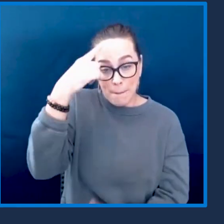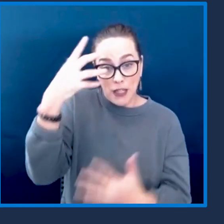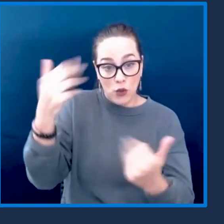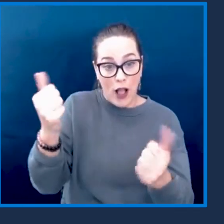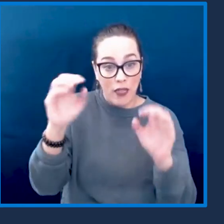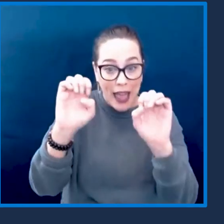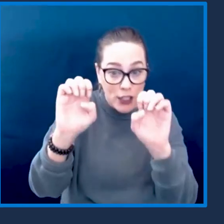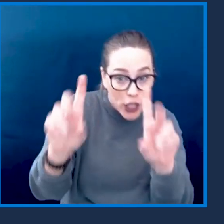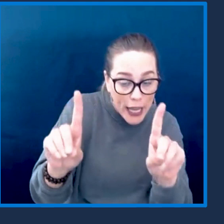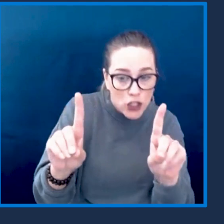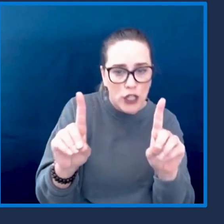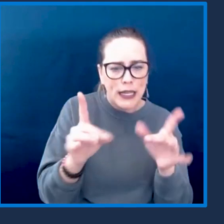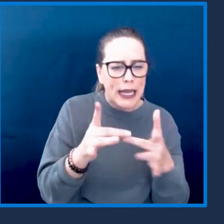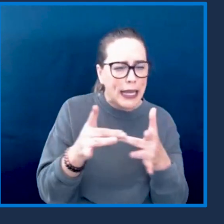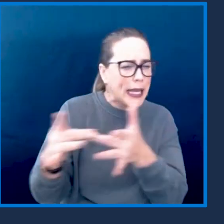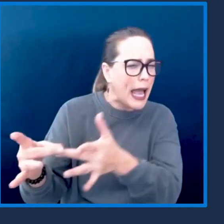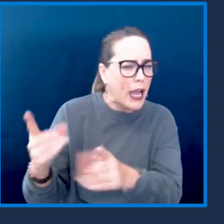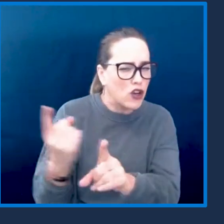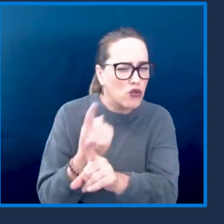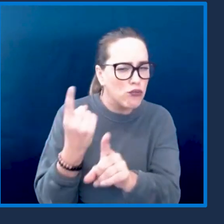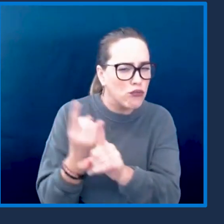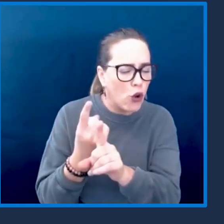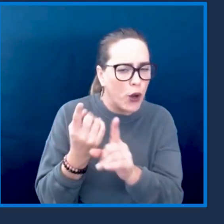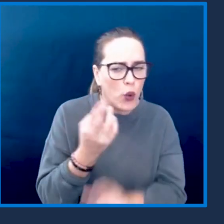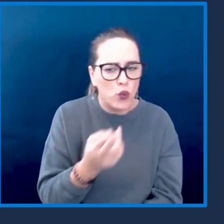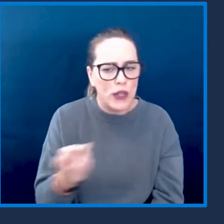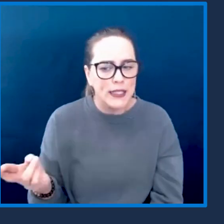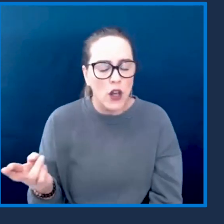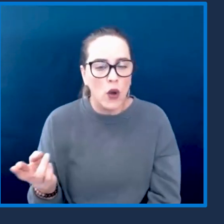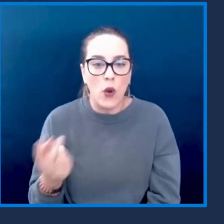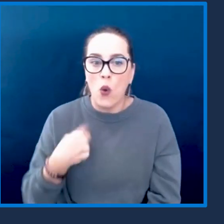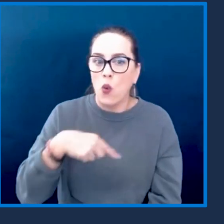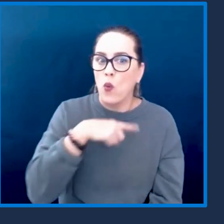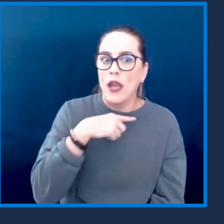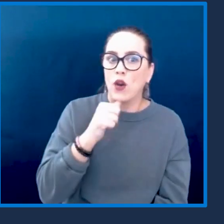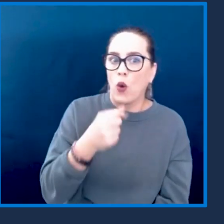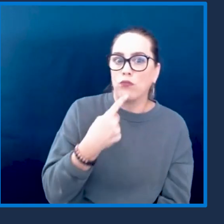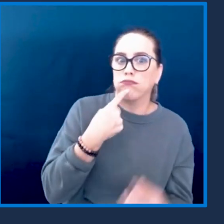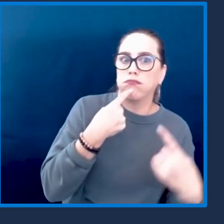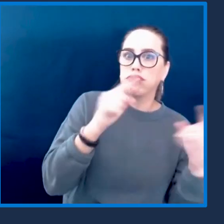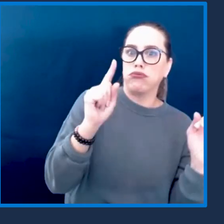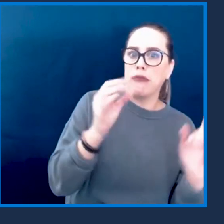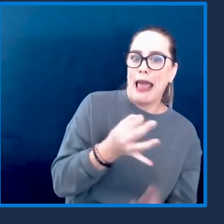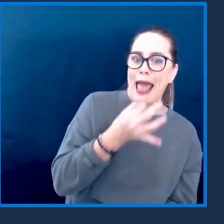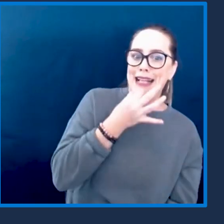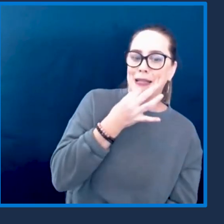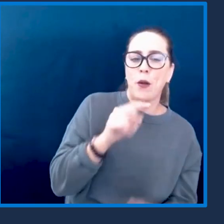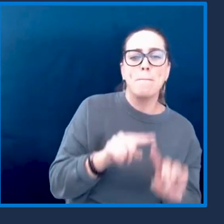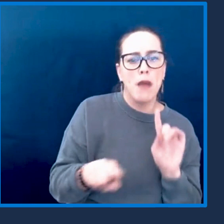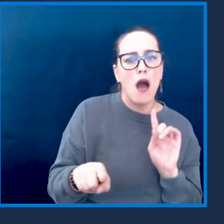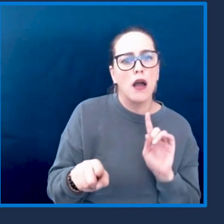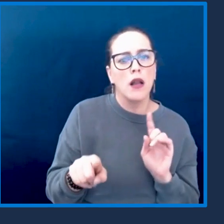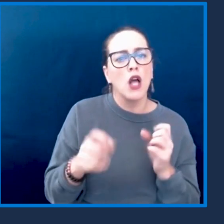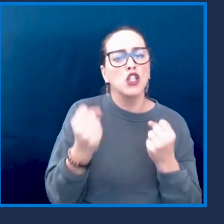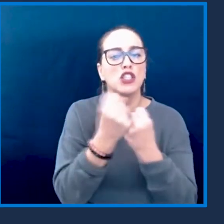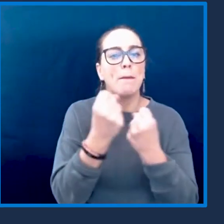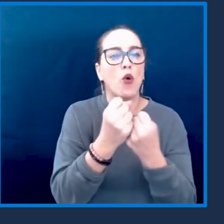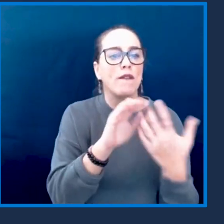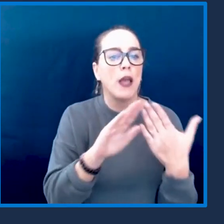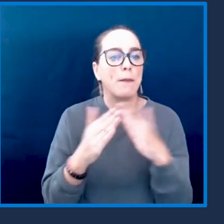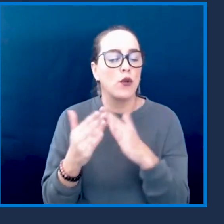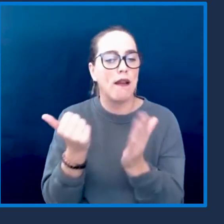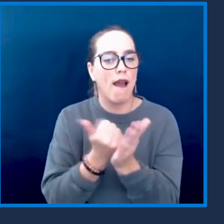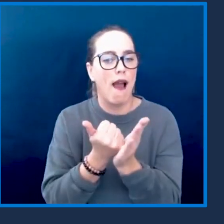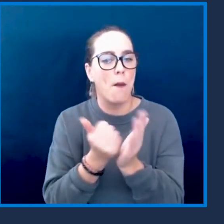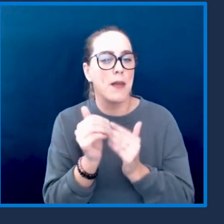resources. We do not purport to be the experts, but we are a supportive community to guide. And really, we serve as